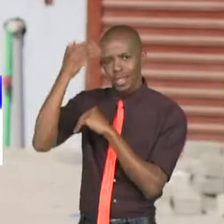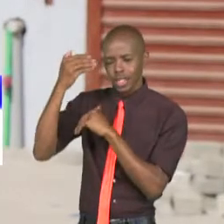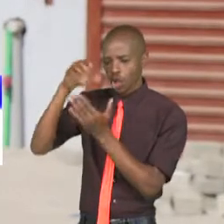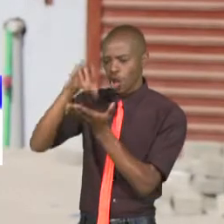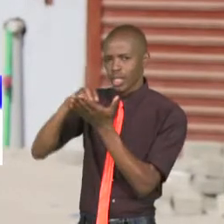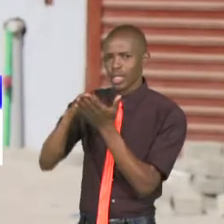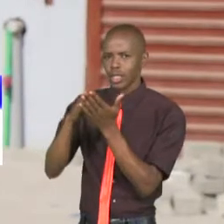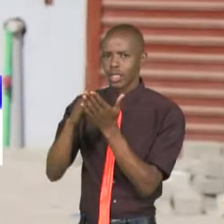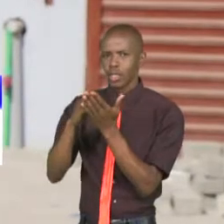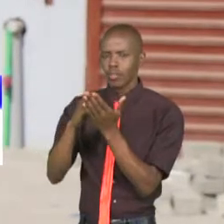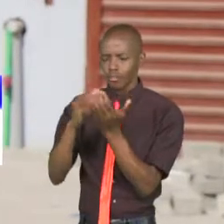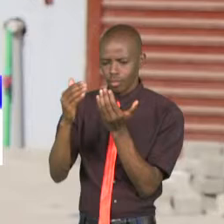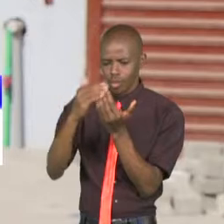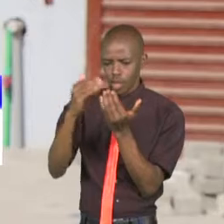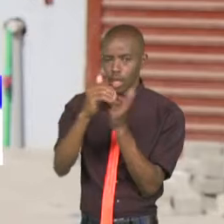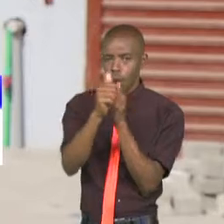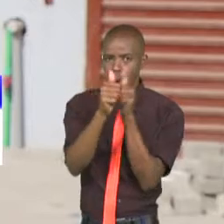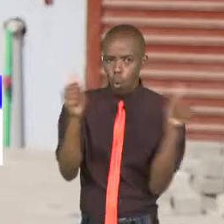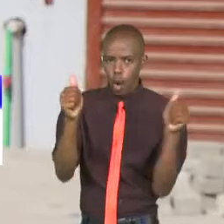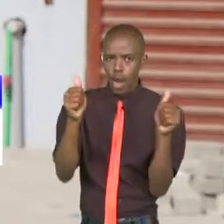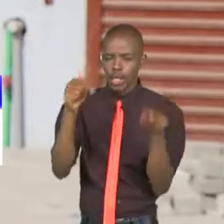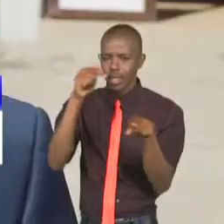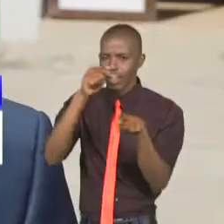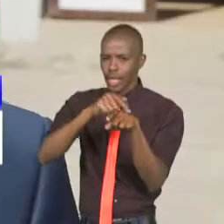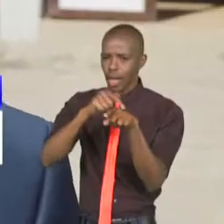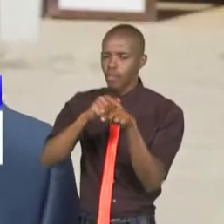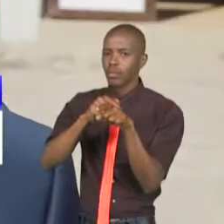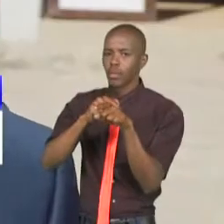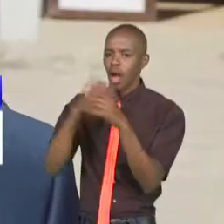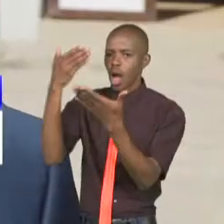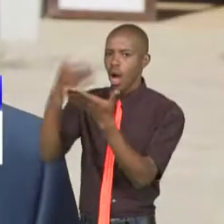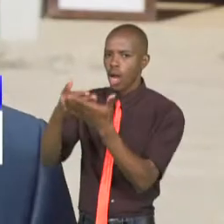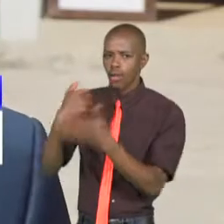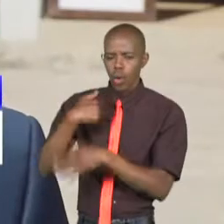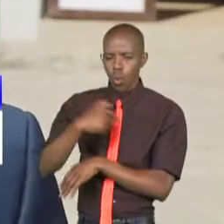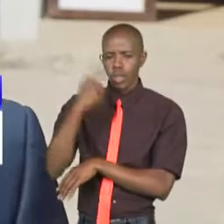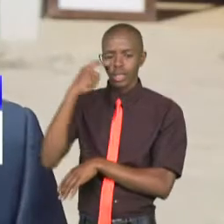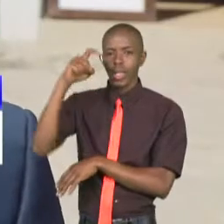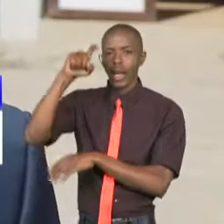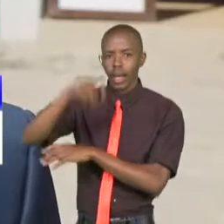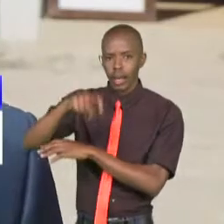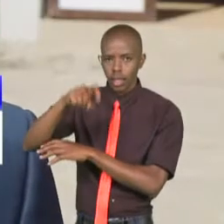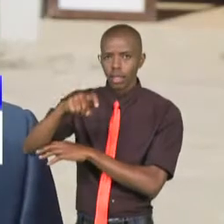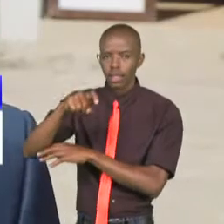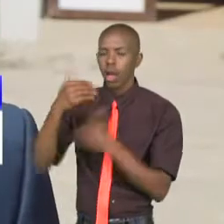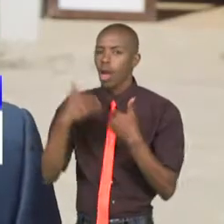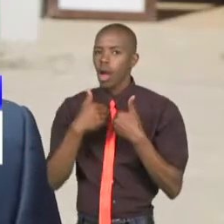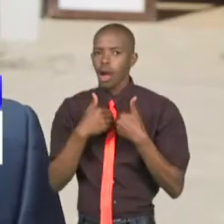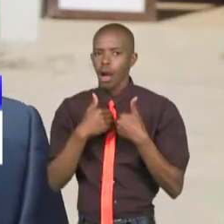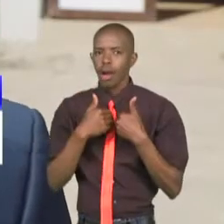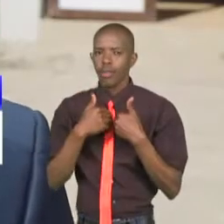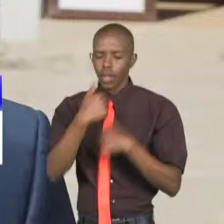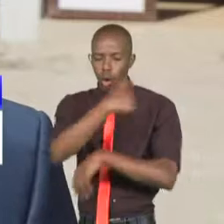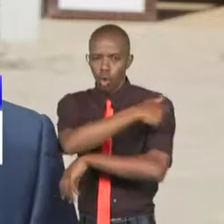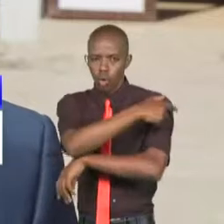well handled in its right time. We saw the need of having a facility that